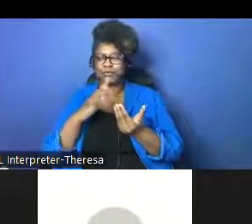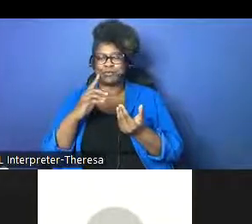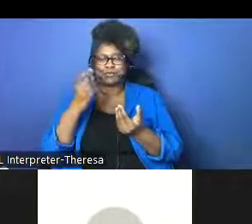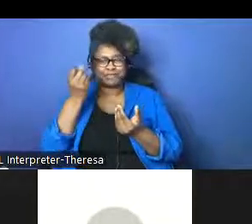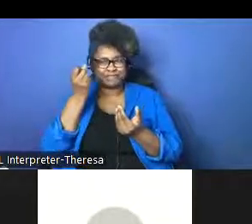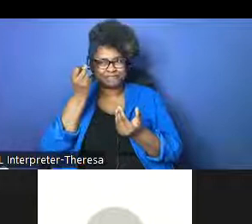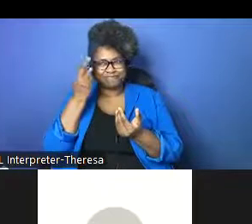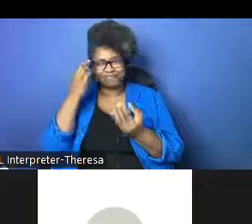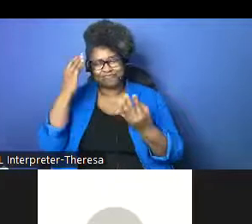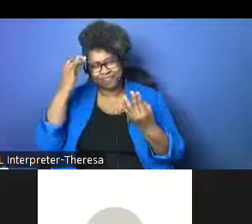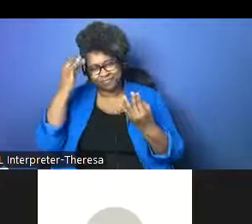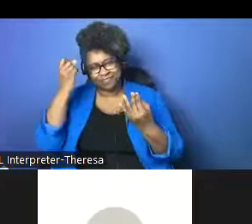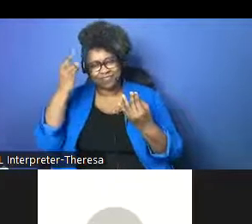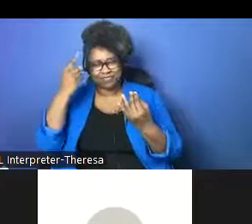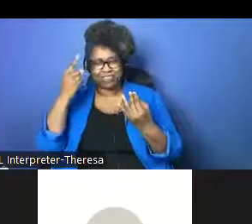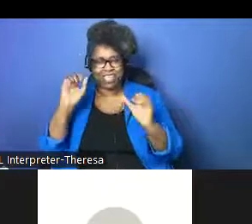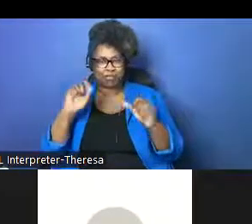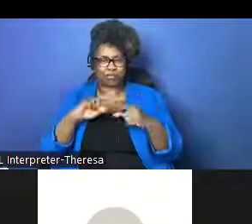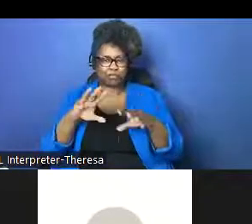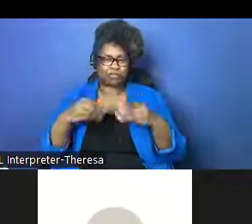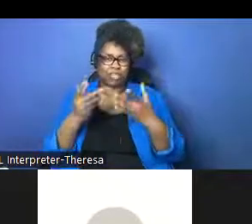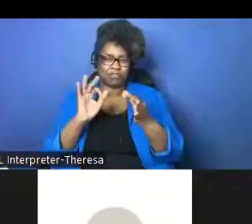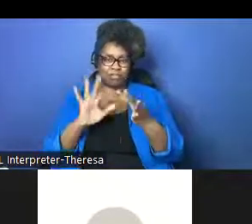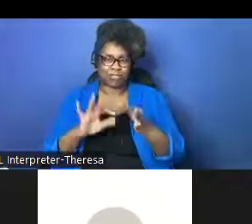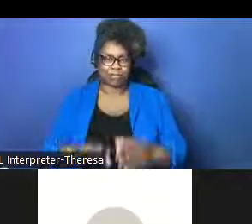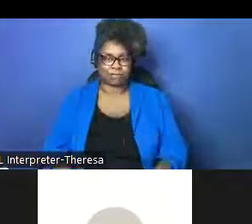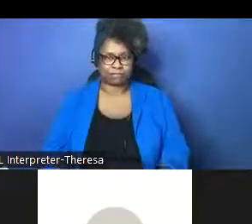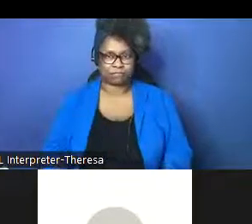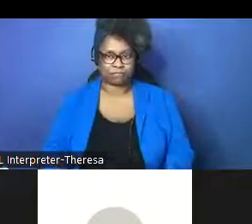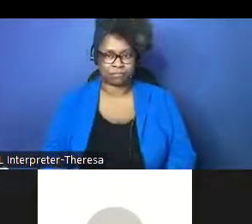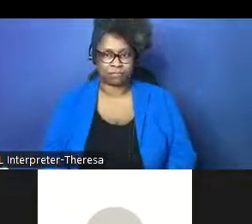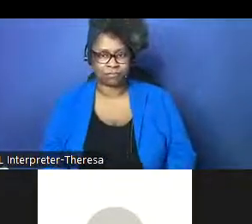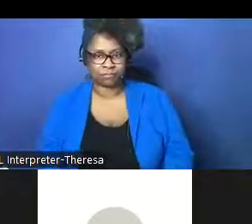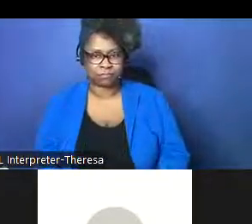digest and be able to provide feedback on.